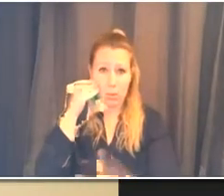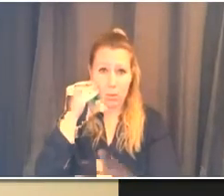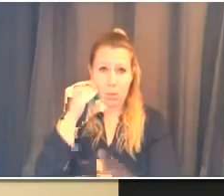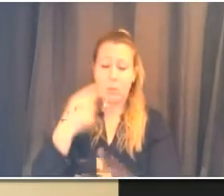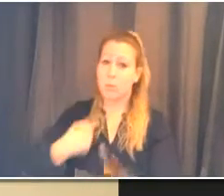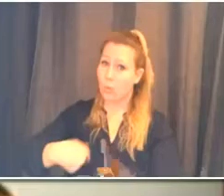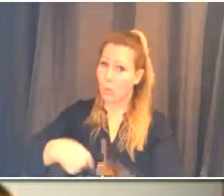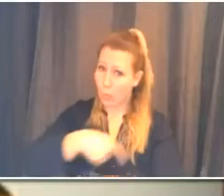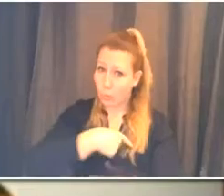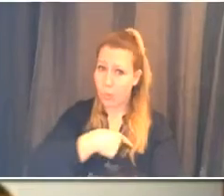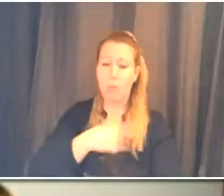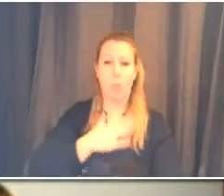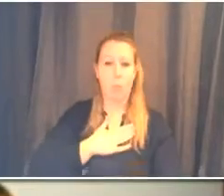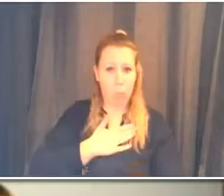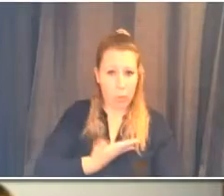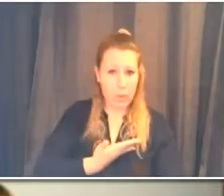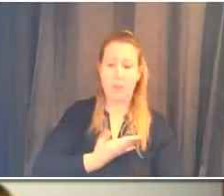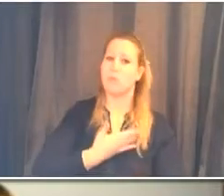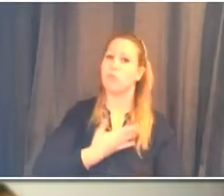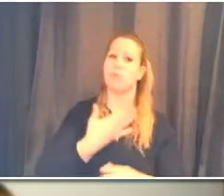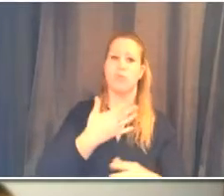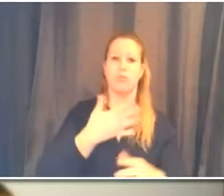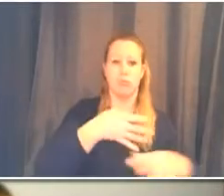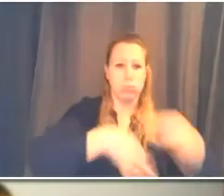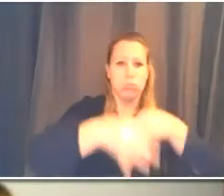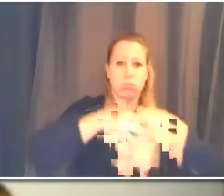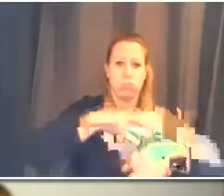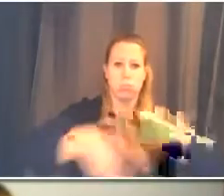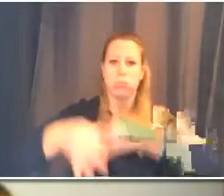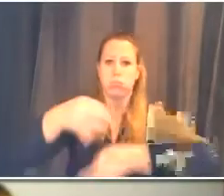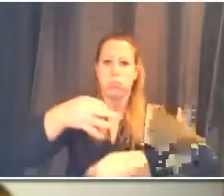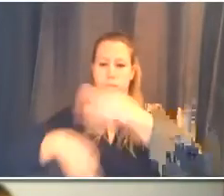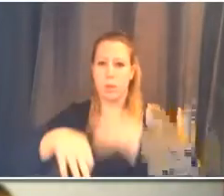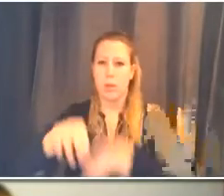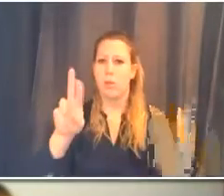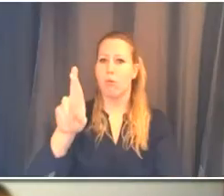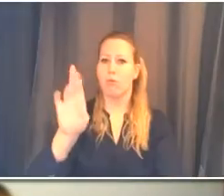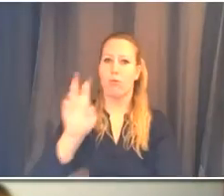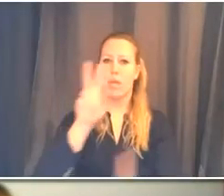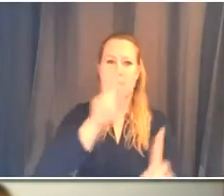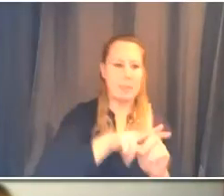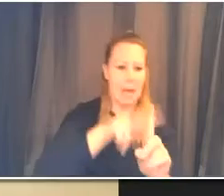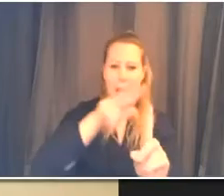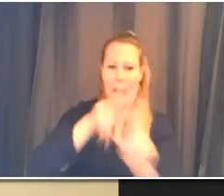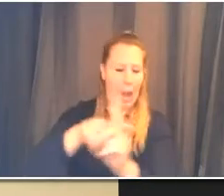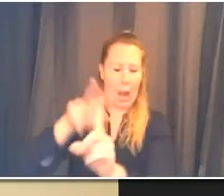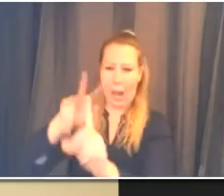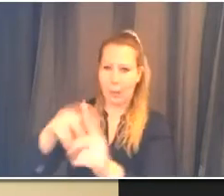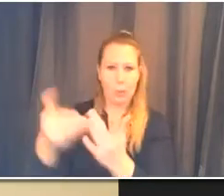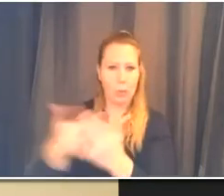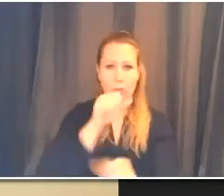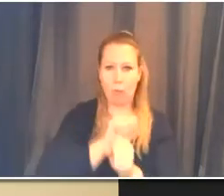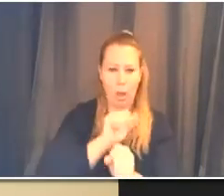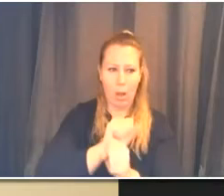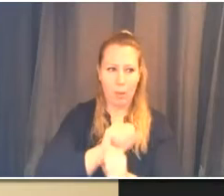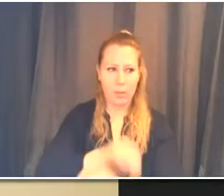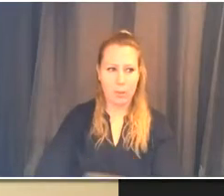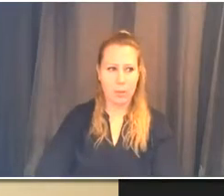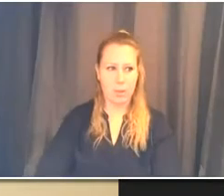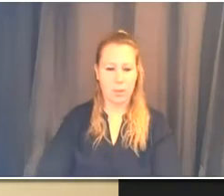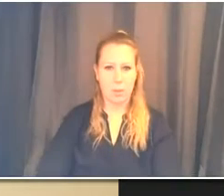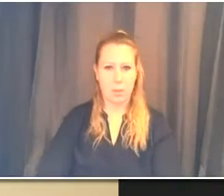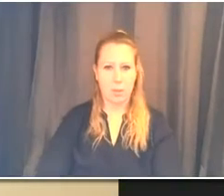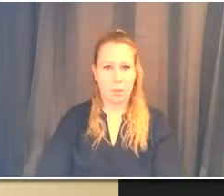dvos were out which was 72 17% of my 17% right